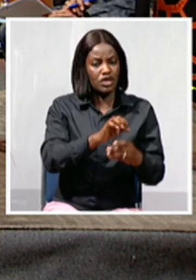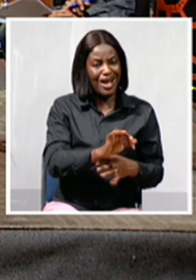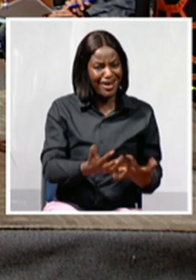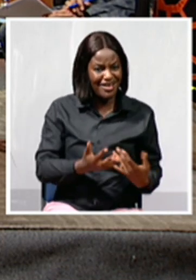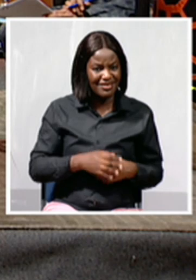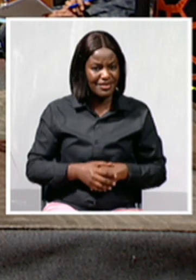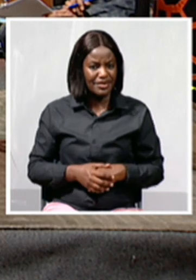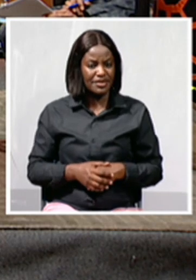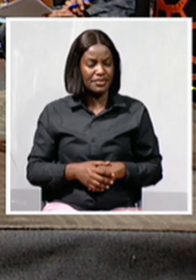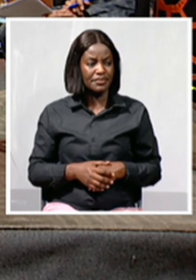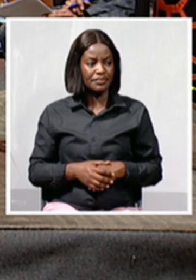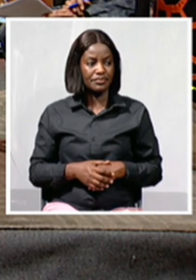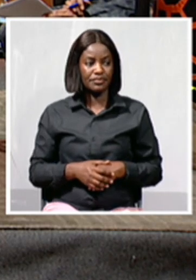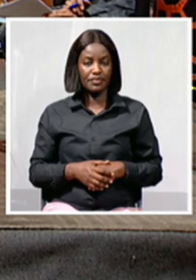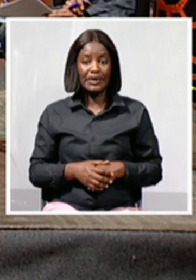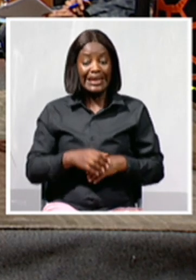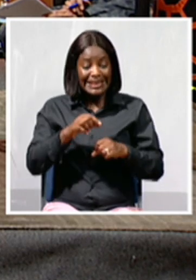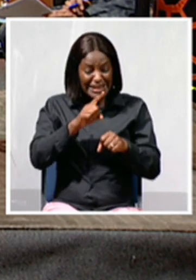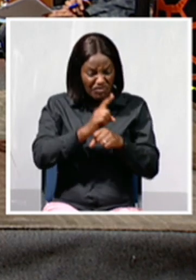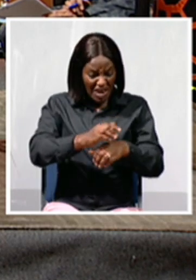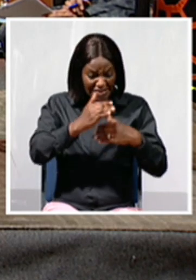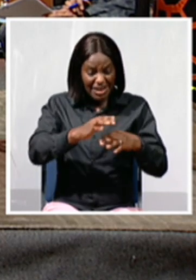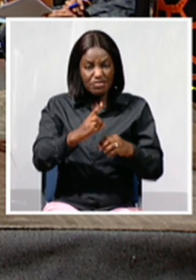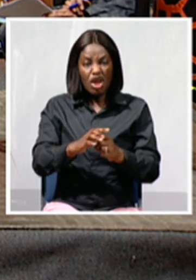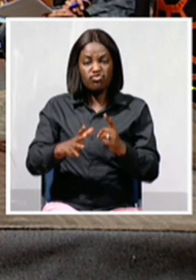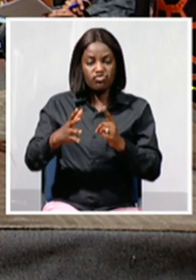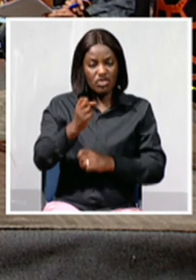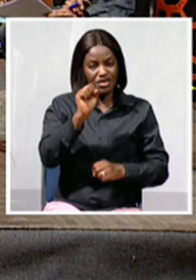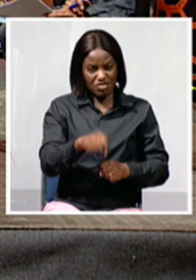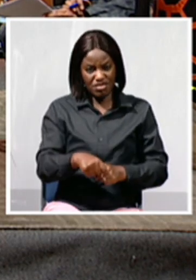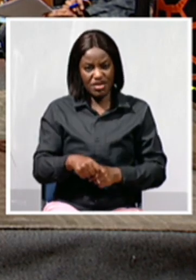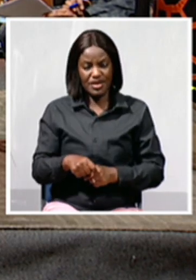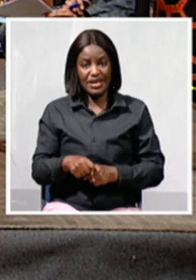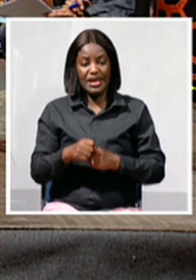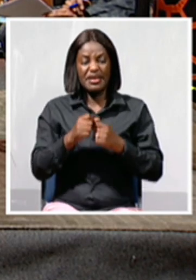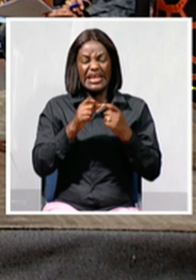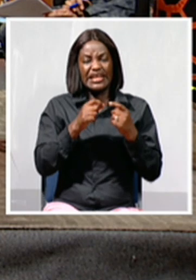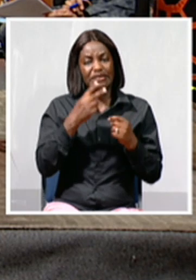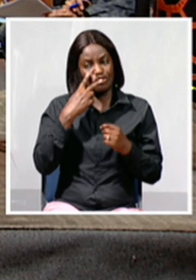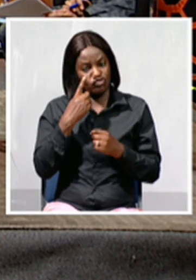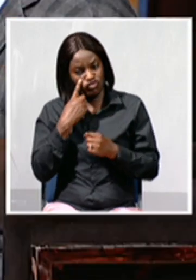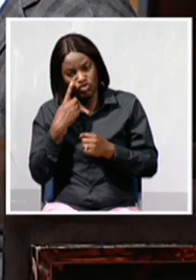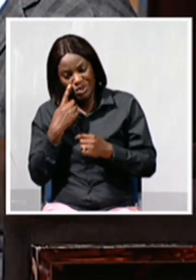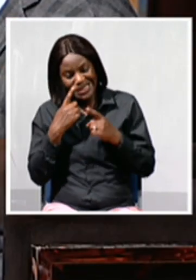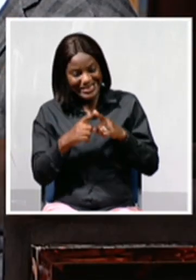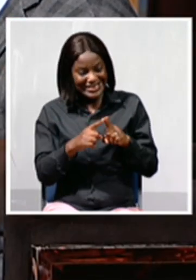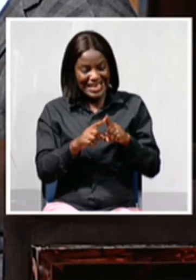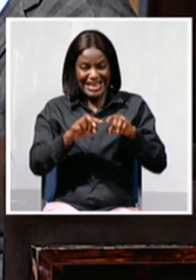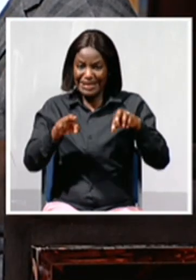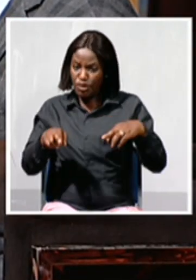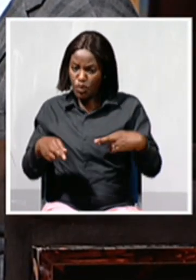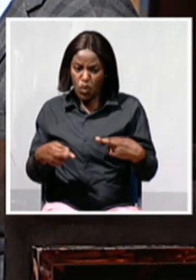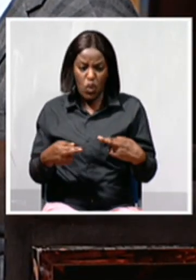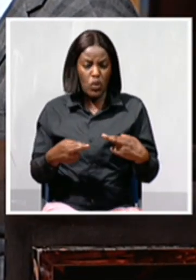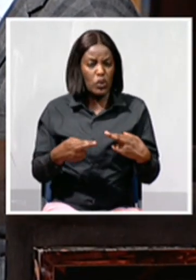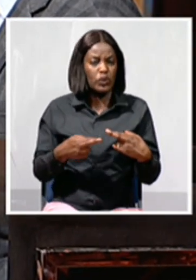It's one of the critical success of the, but also if you look at the equipment or the system that we have rolled out in terms